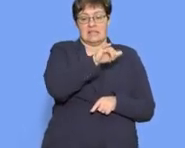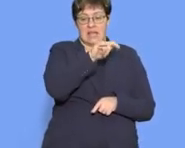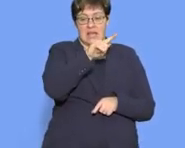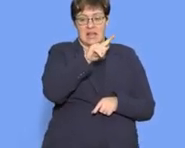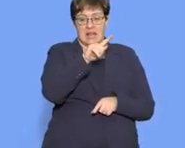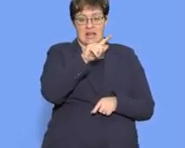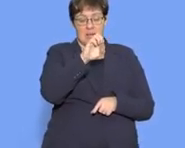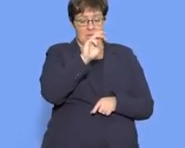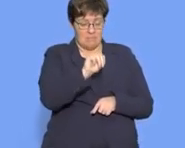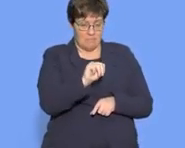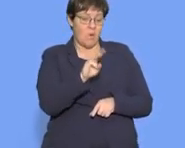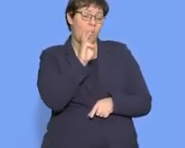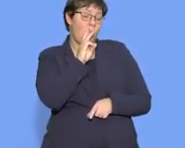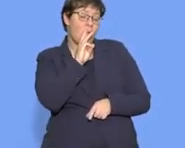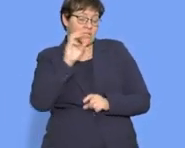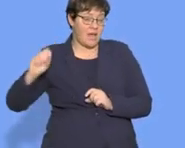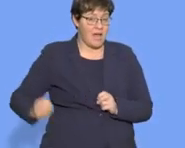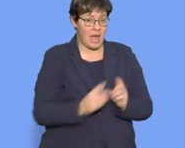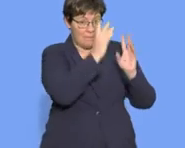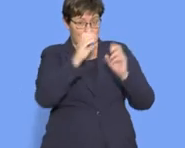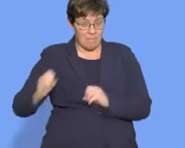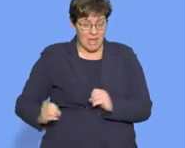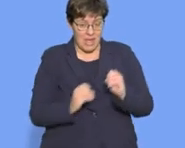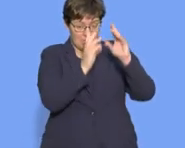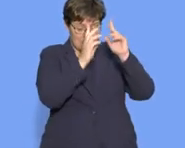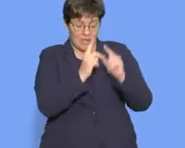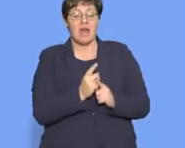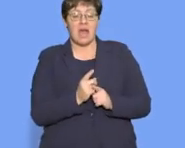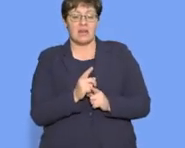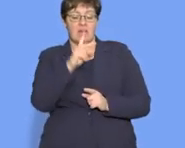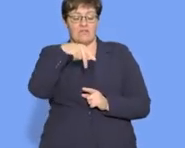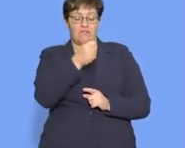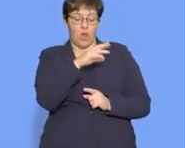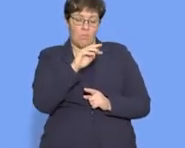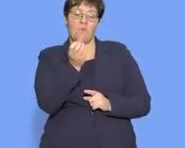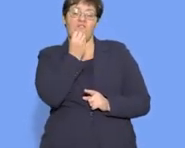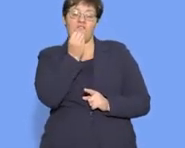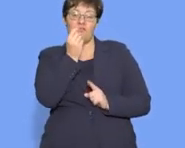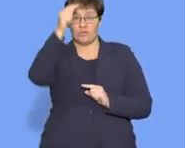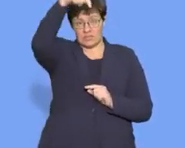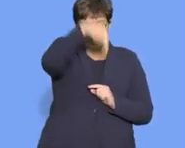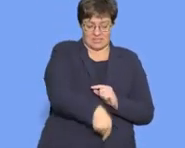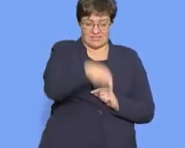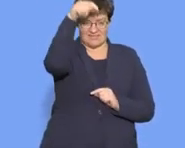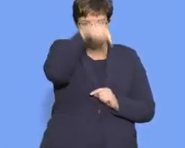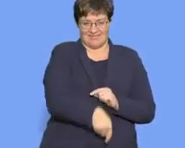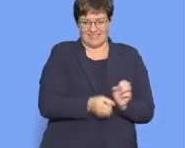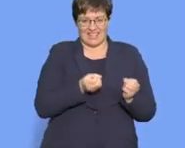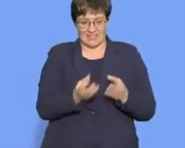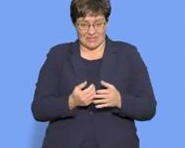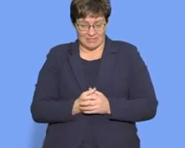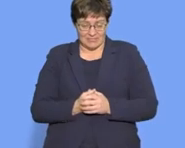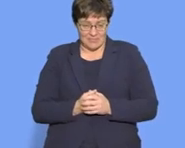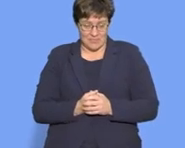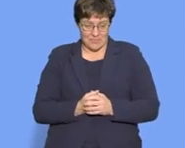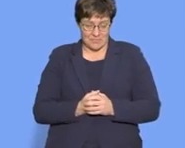xylem, which is our water transport tissue, and phloem, which is our